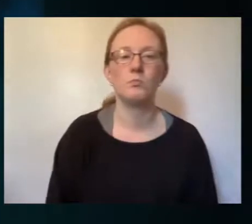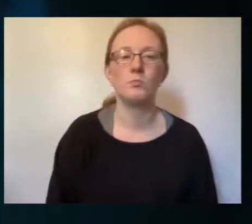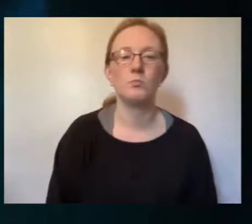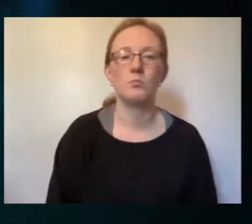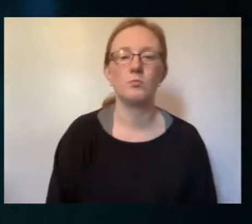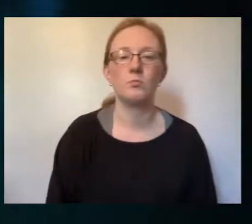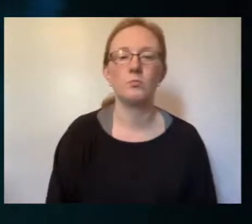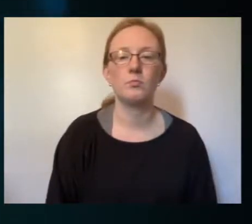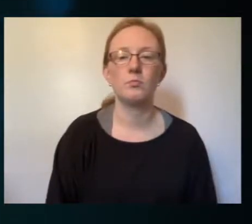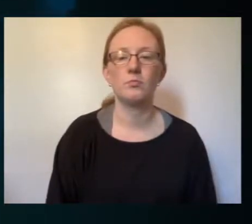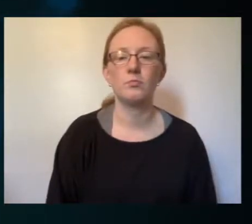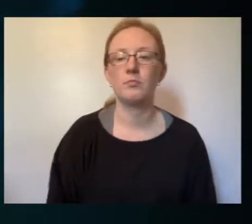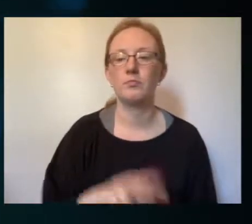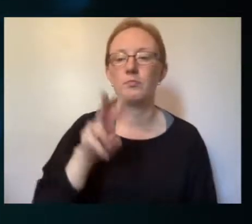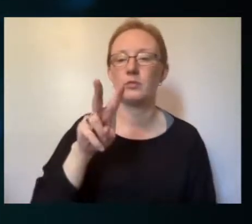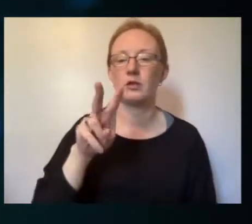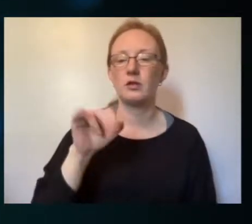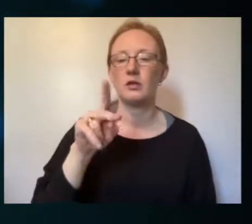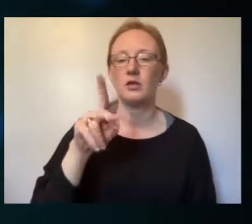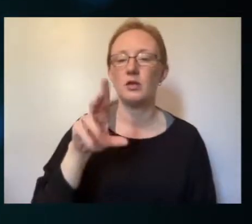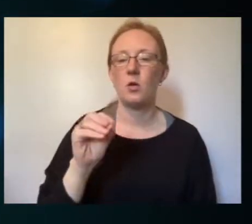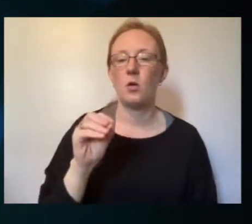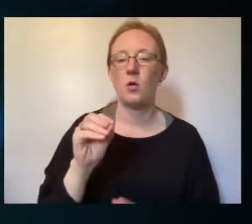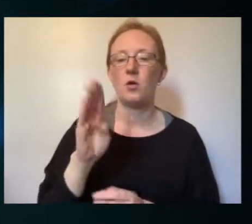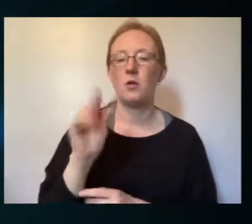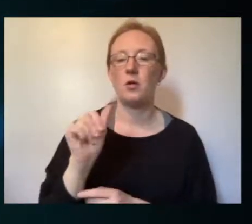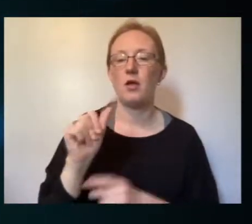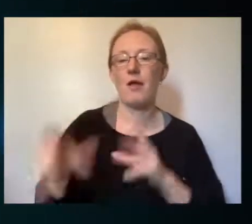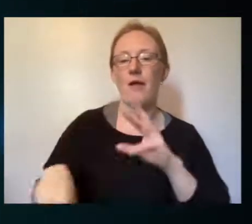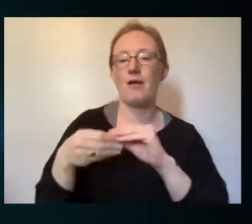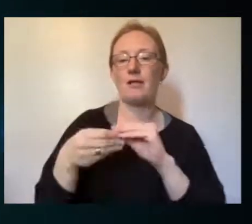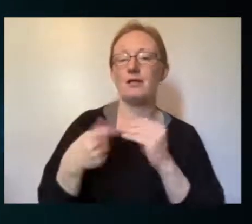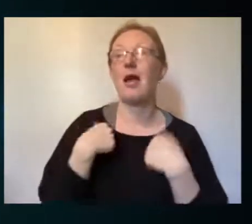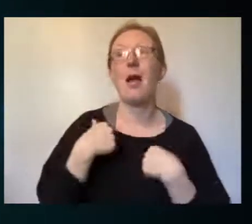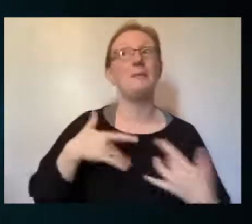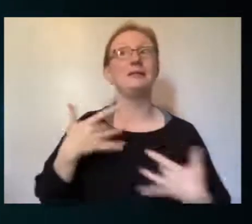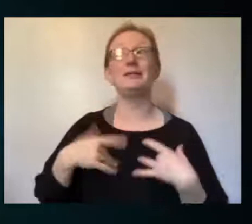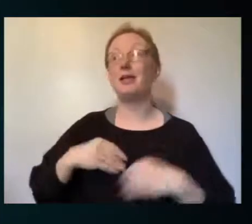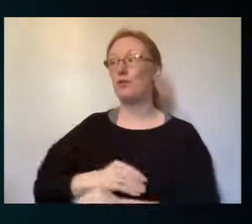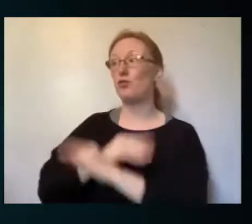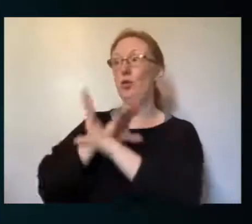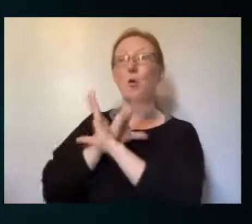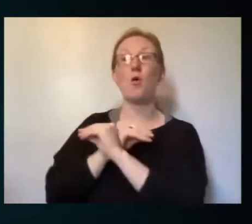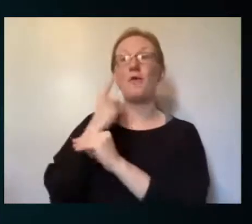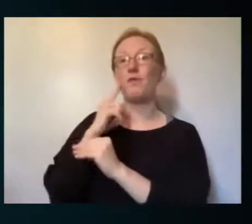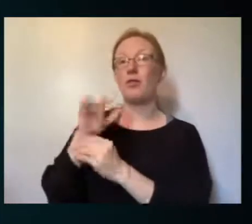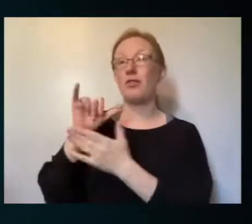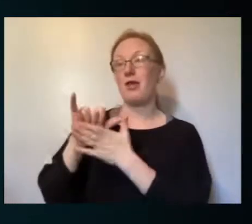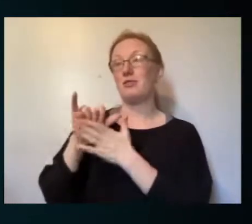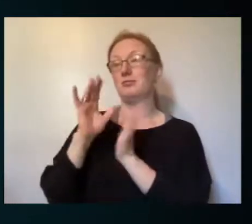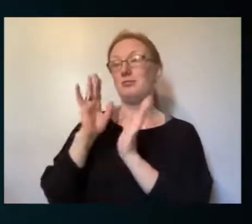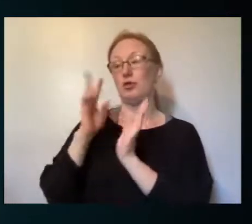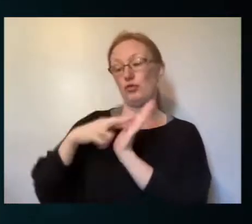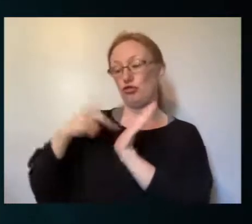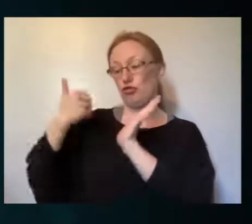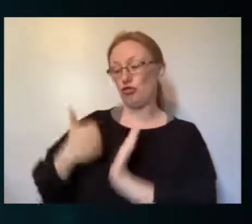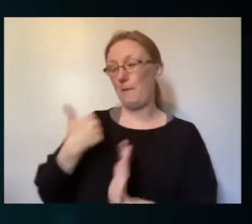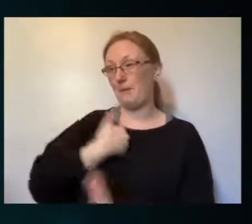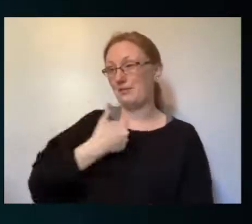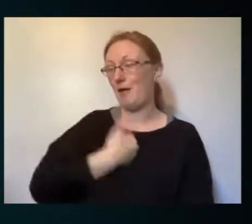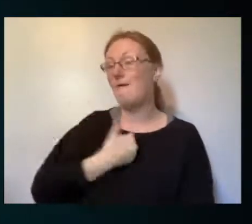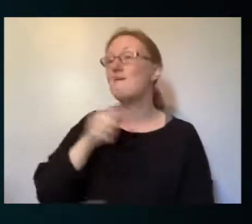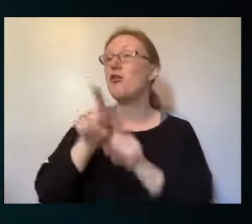Vino's also added, I'm really excited about the idea of remote participation, both as a conference organizer and as a researcher in social